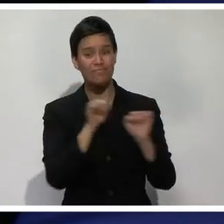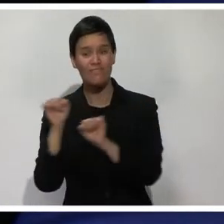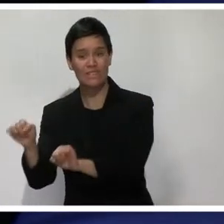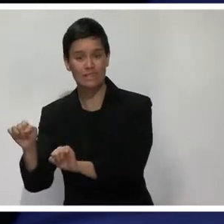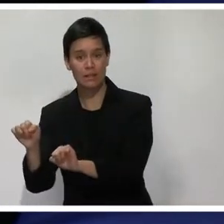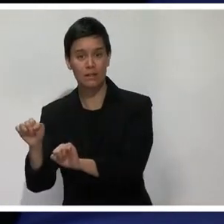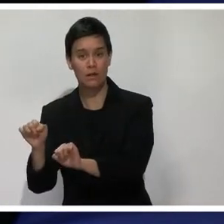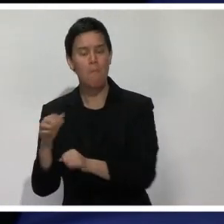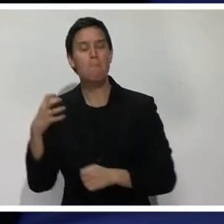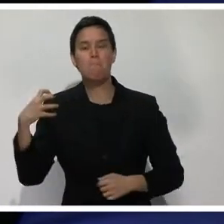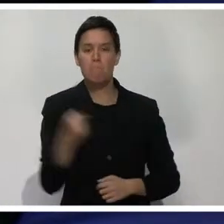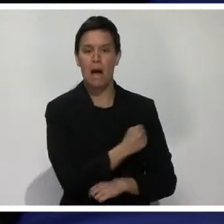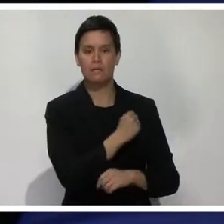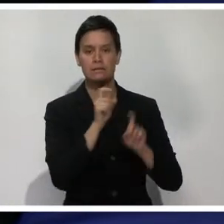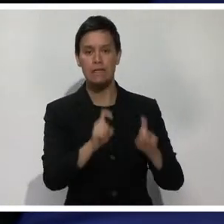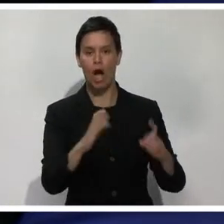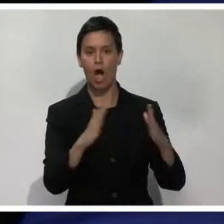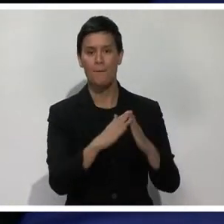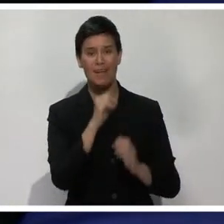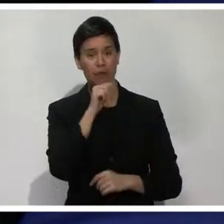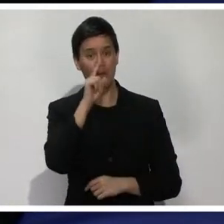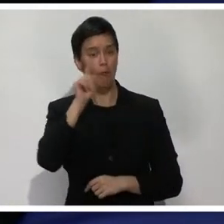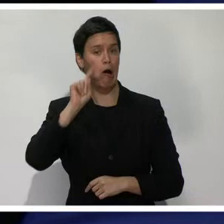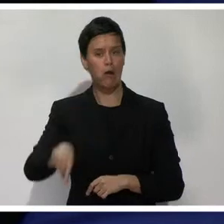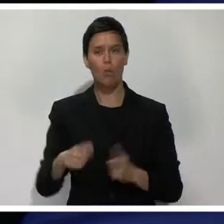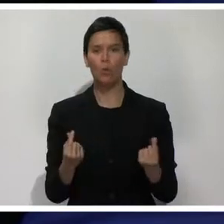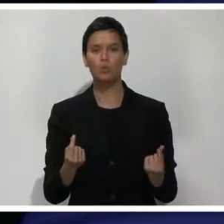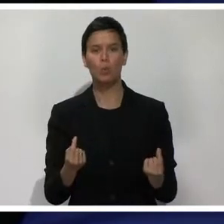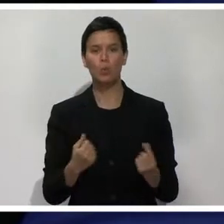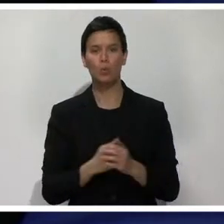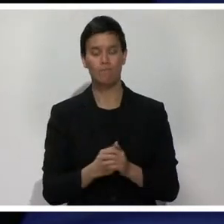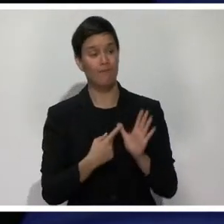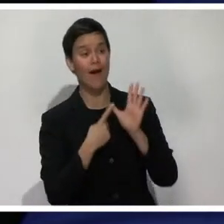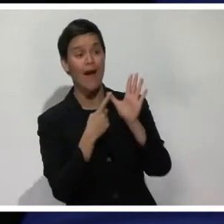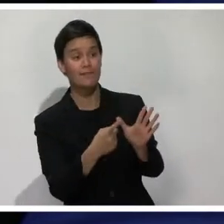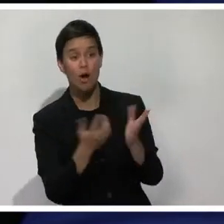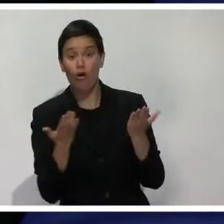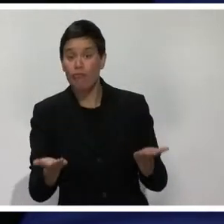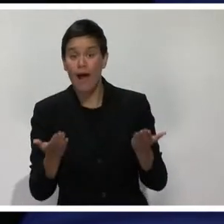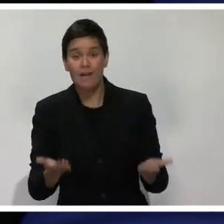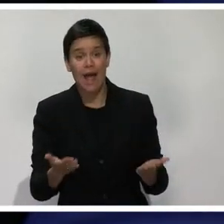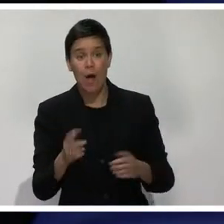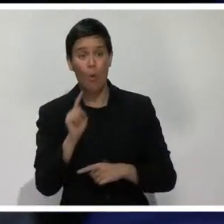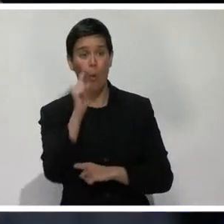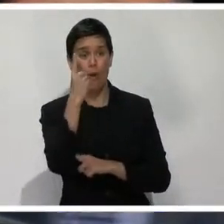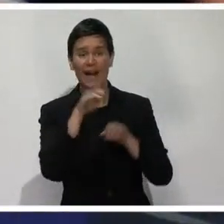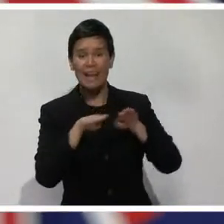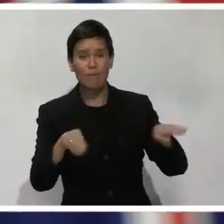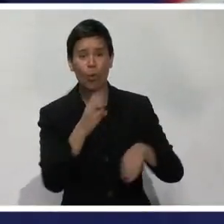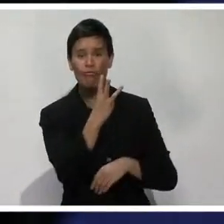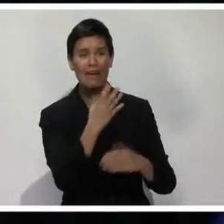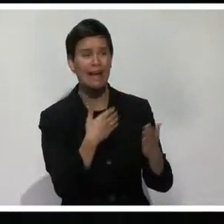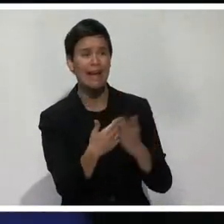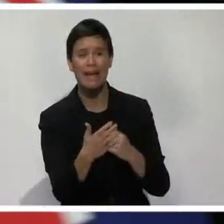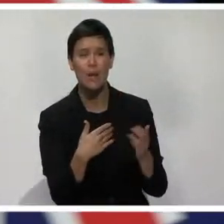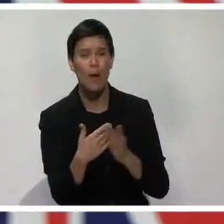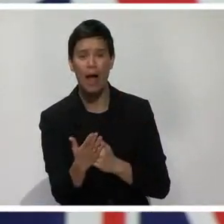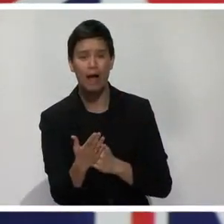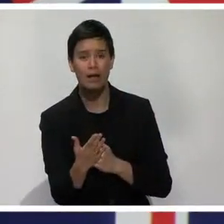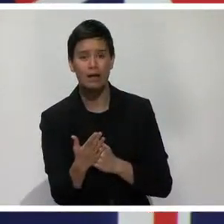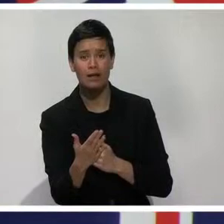and will self-isolate, recalling that this is in Auckland and it's alert level 3 anyway. My recollection is you have the ability to put them